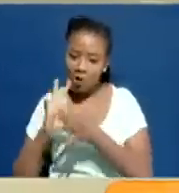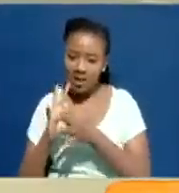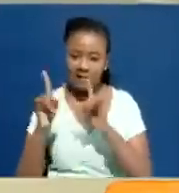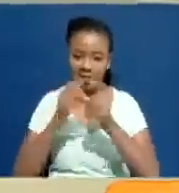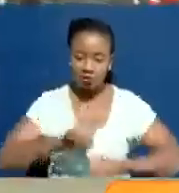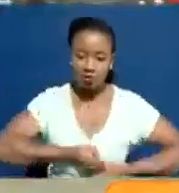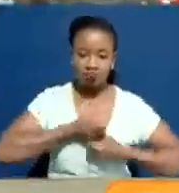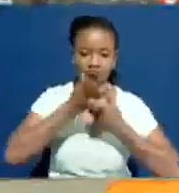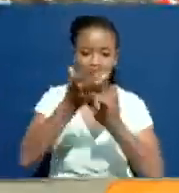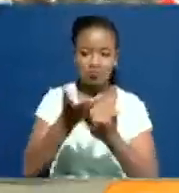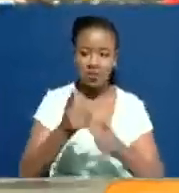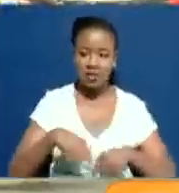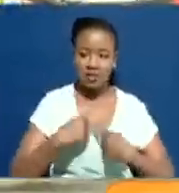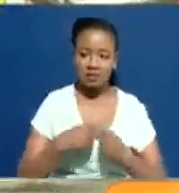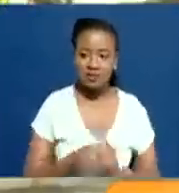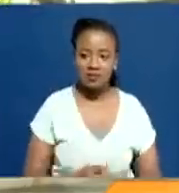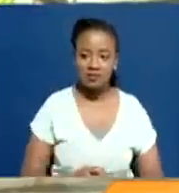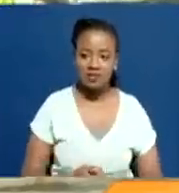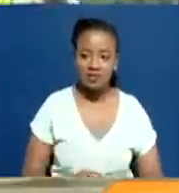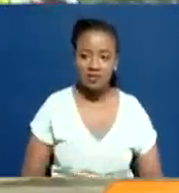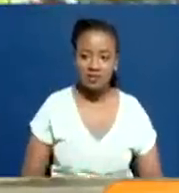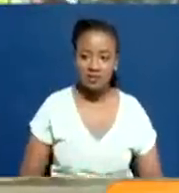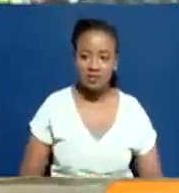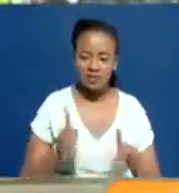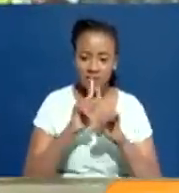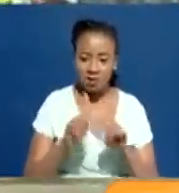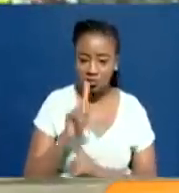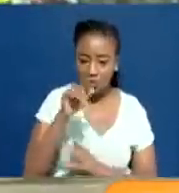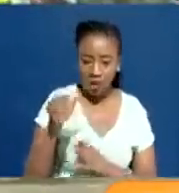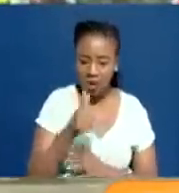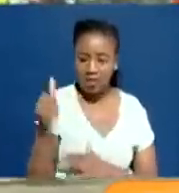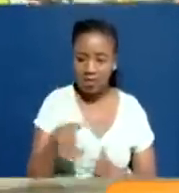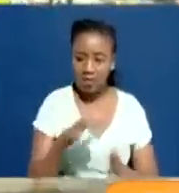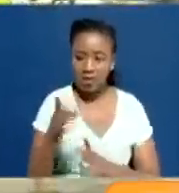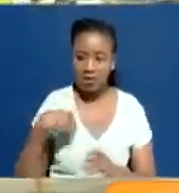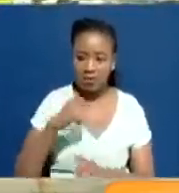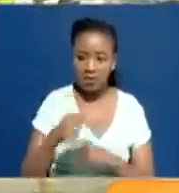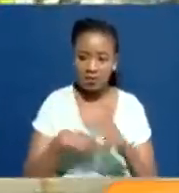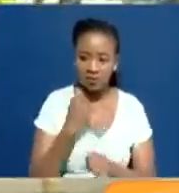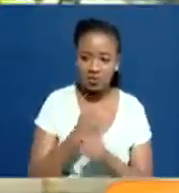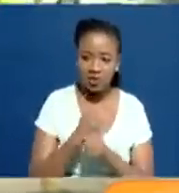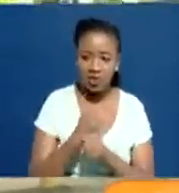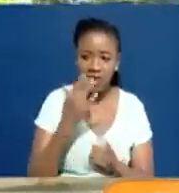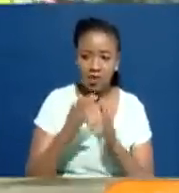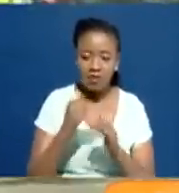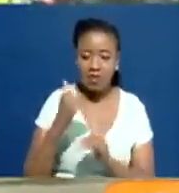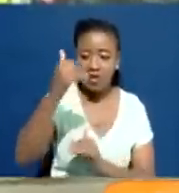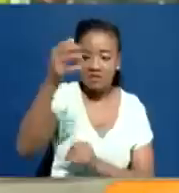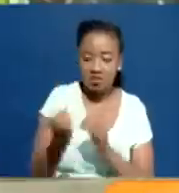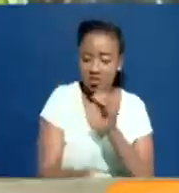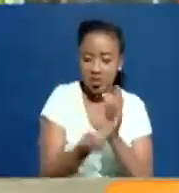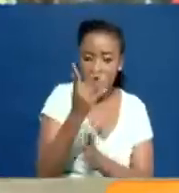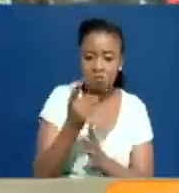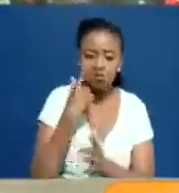express themselves. One way that we're really exploring, and this is something we're still testing, and hopefully we can be able to launch it in future in Kenya, is